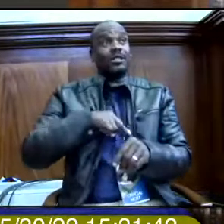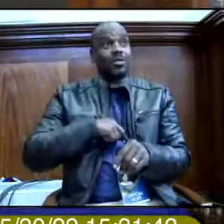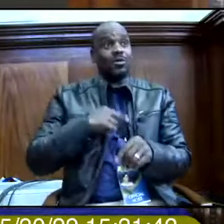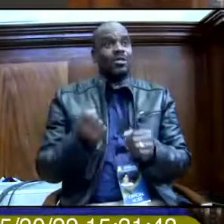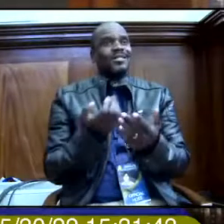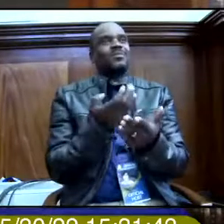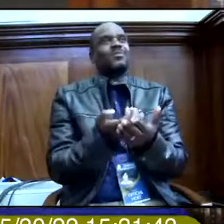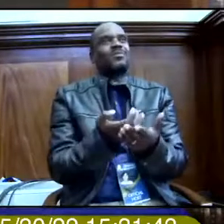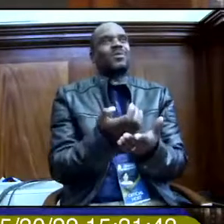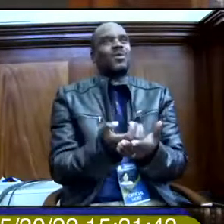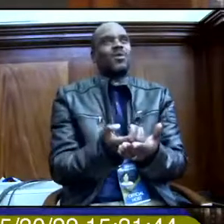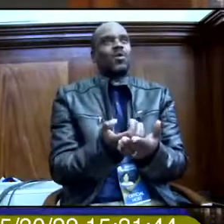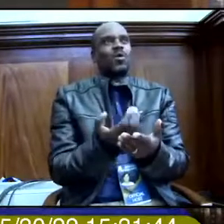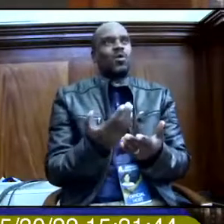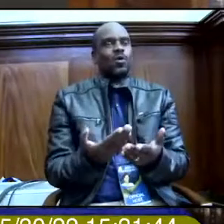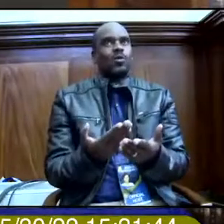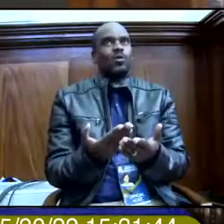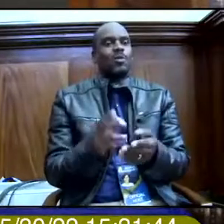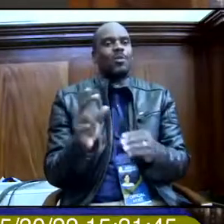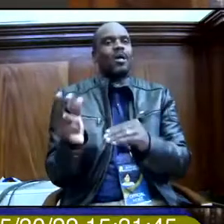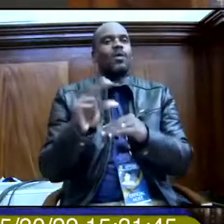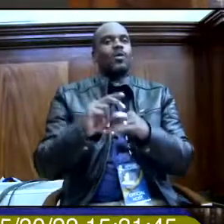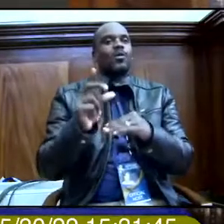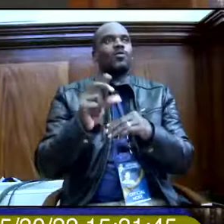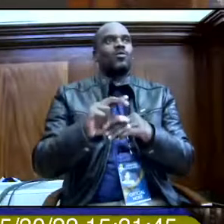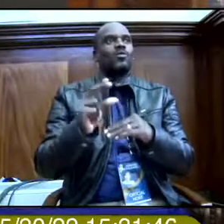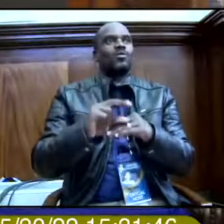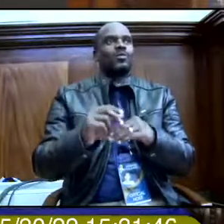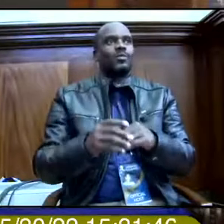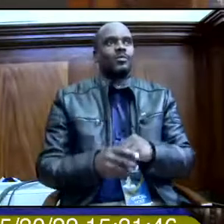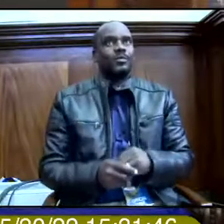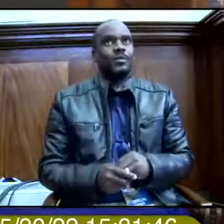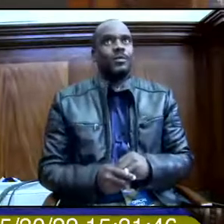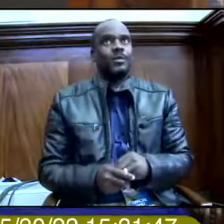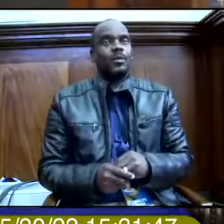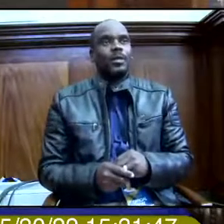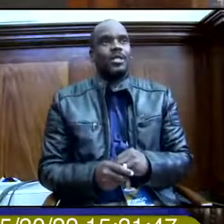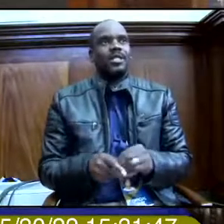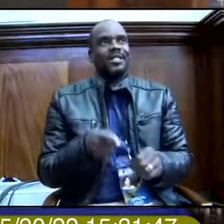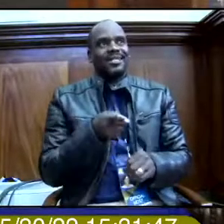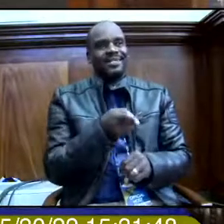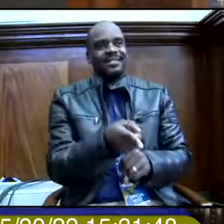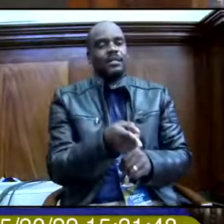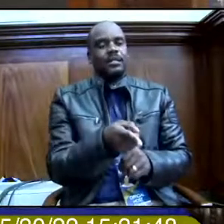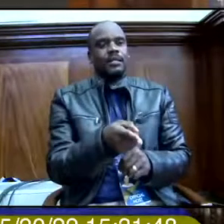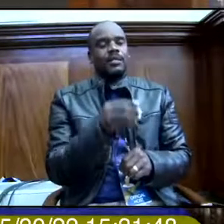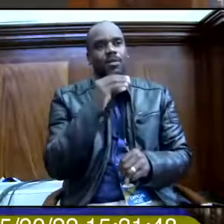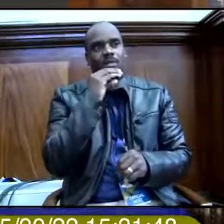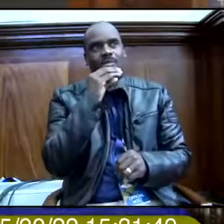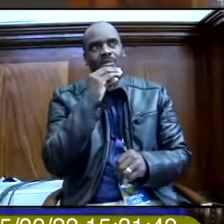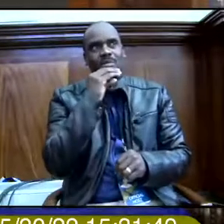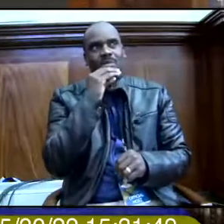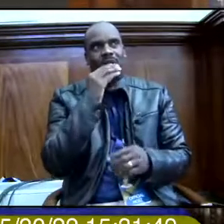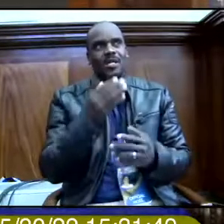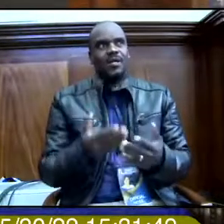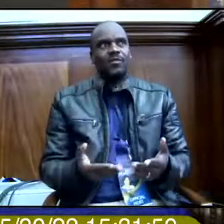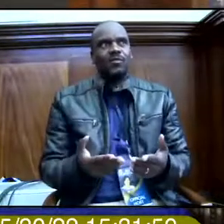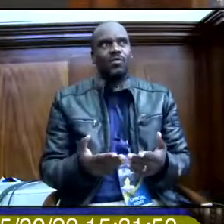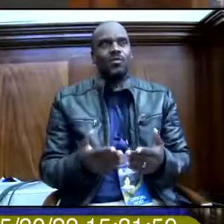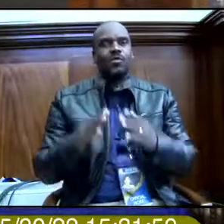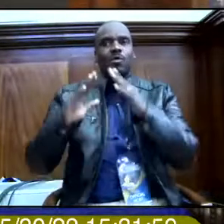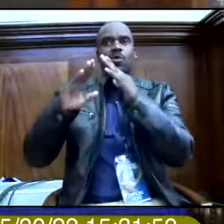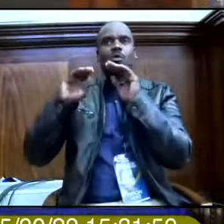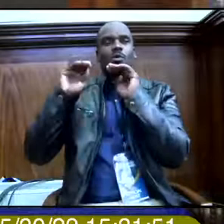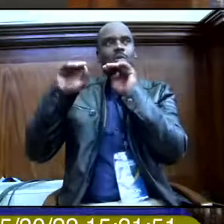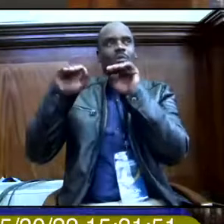distorted by their profit motifs and this has prevented meeting the formidable public health